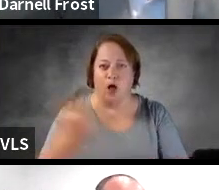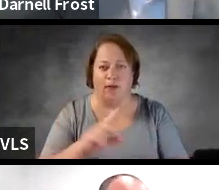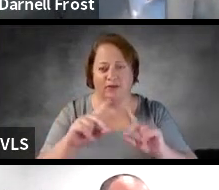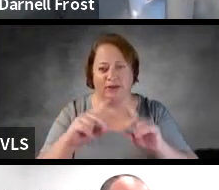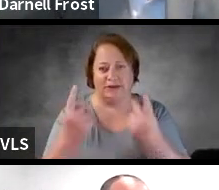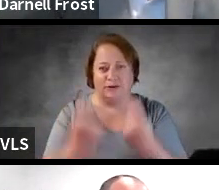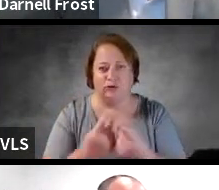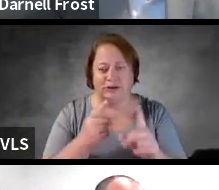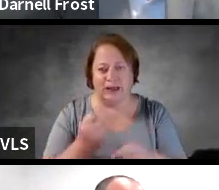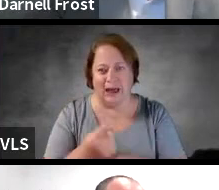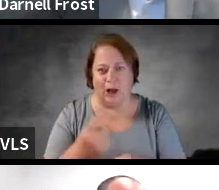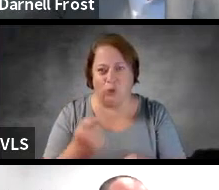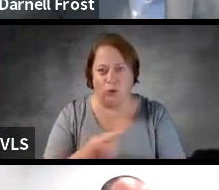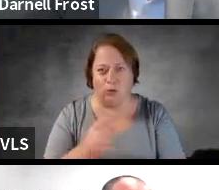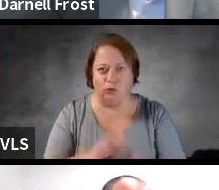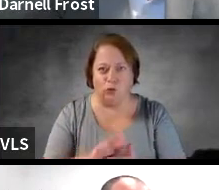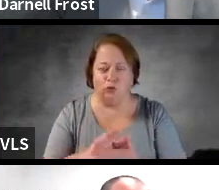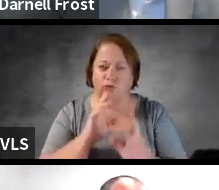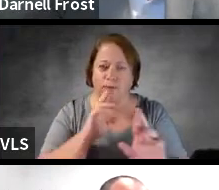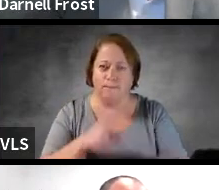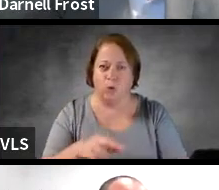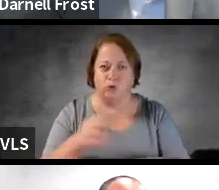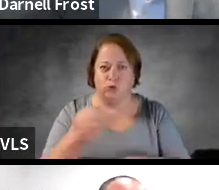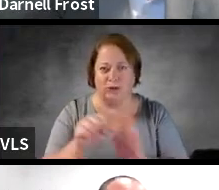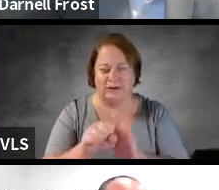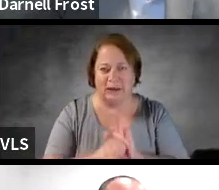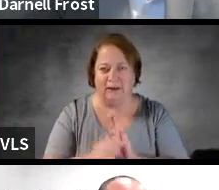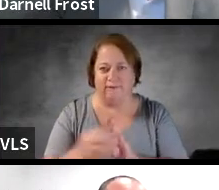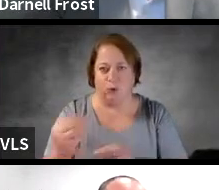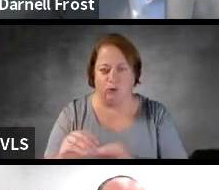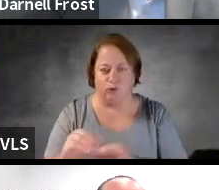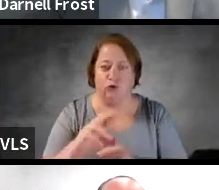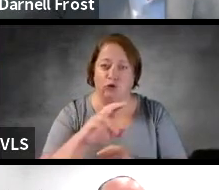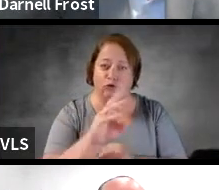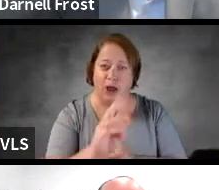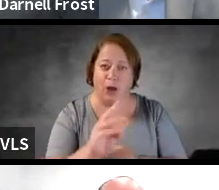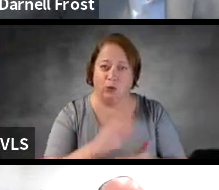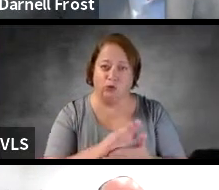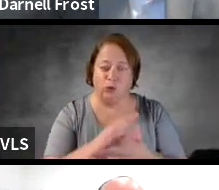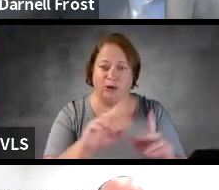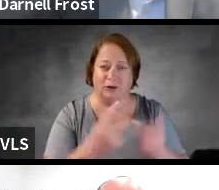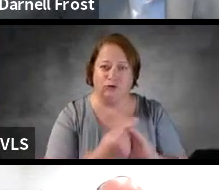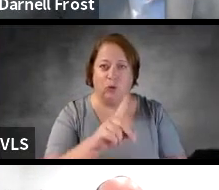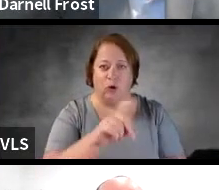school reports to the state of Missouri. Rockwood School District,